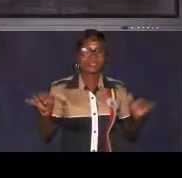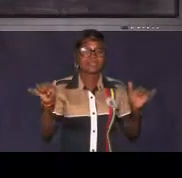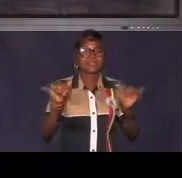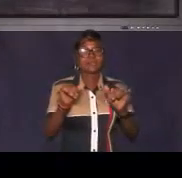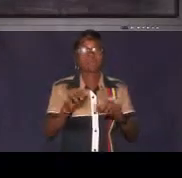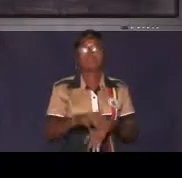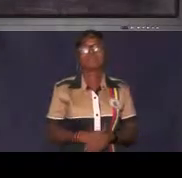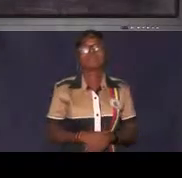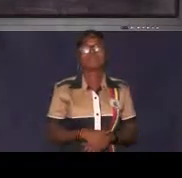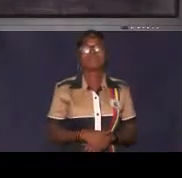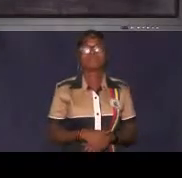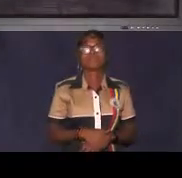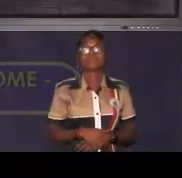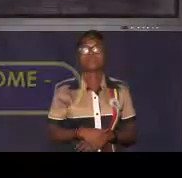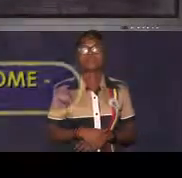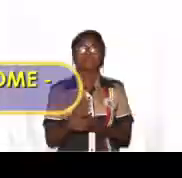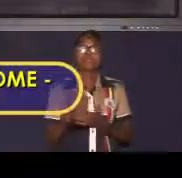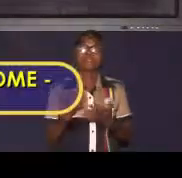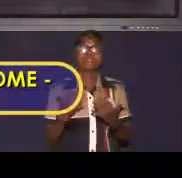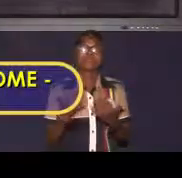they refer to the same thing.